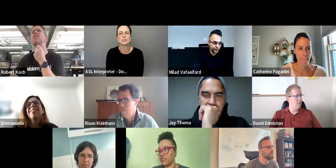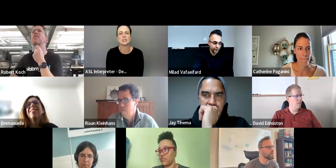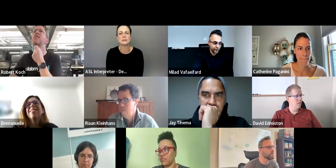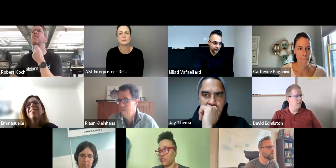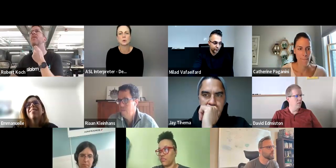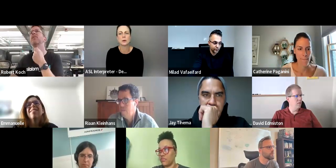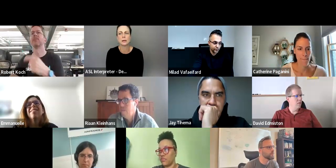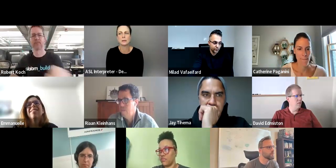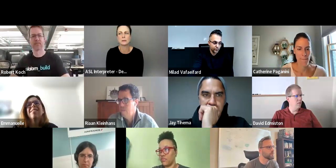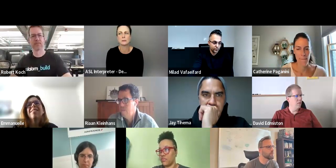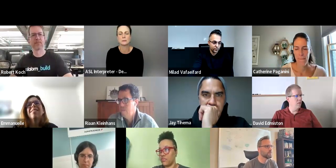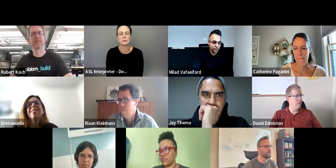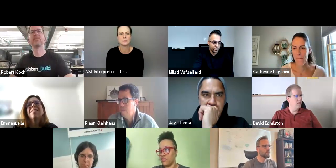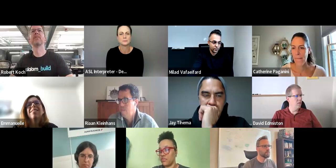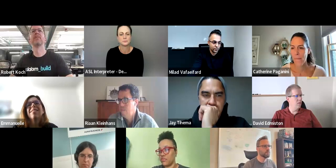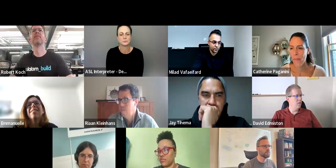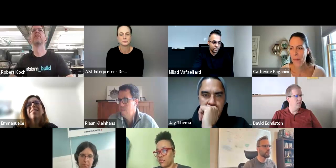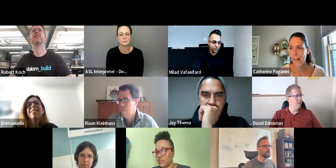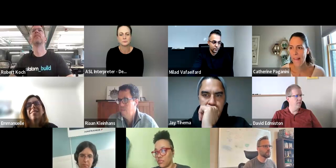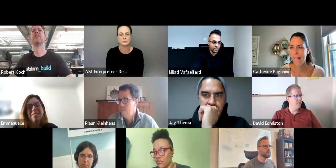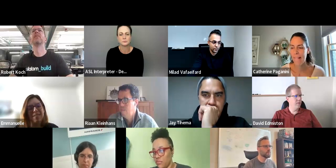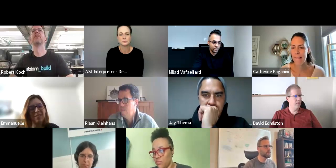look at the agenda real quick.